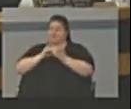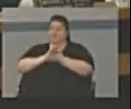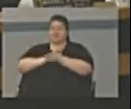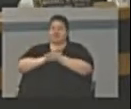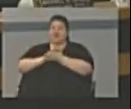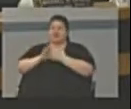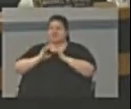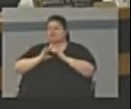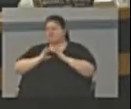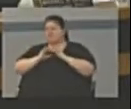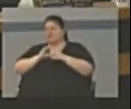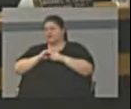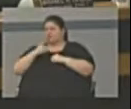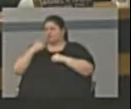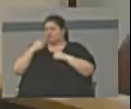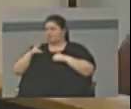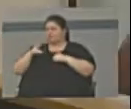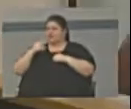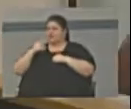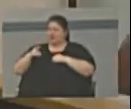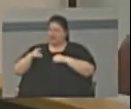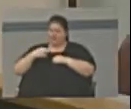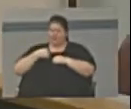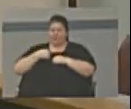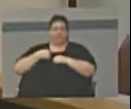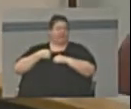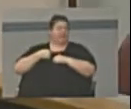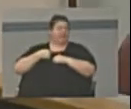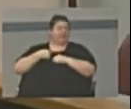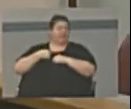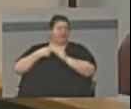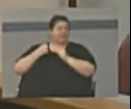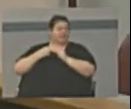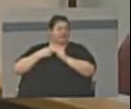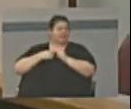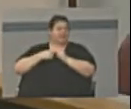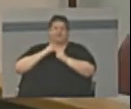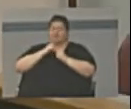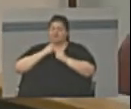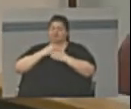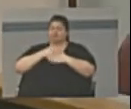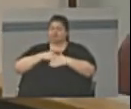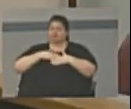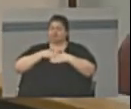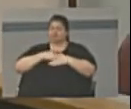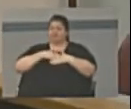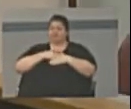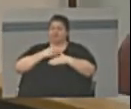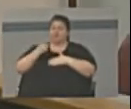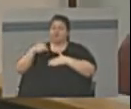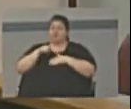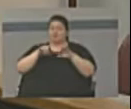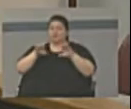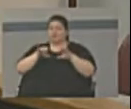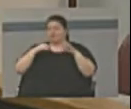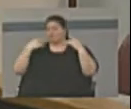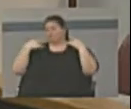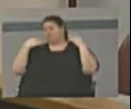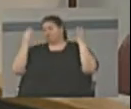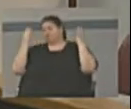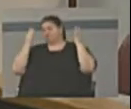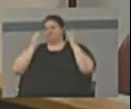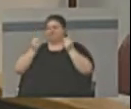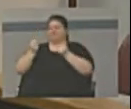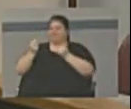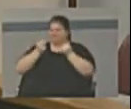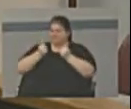Puerto Rico. So. I can really appreciate what you all are going through up here.